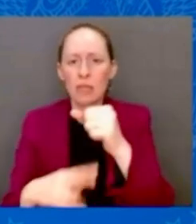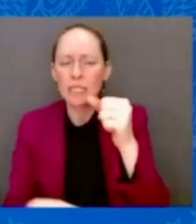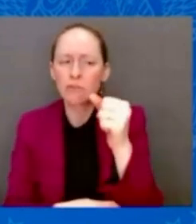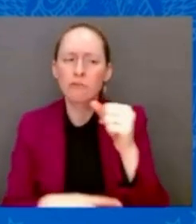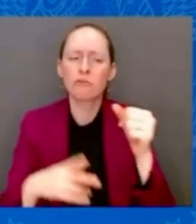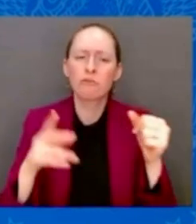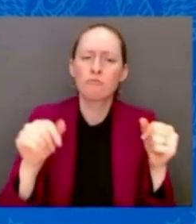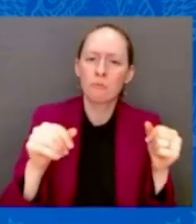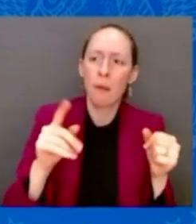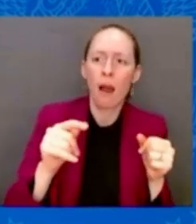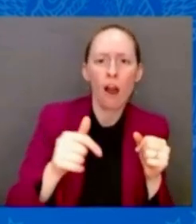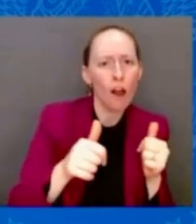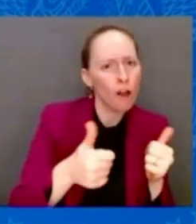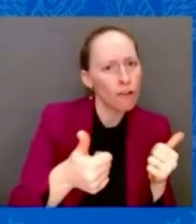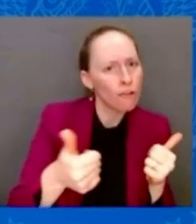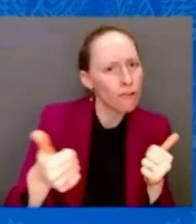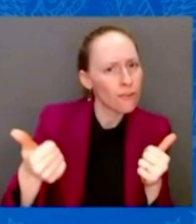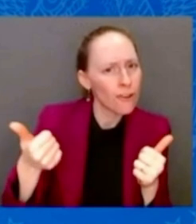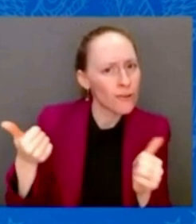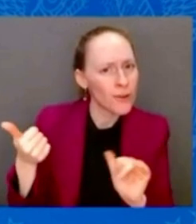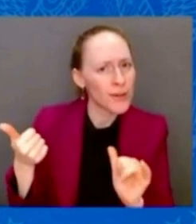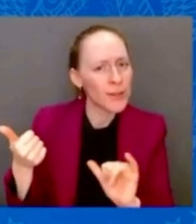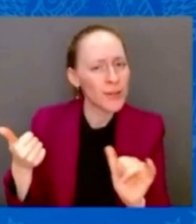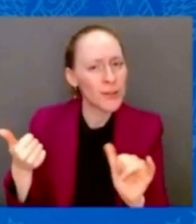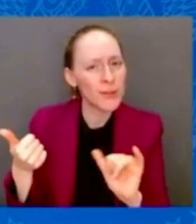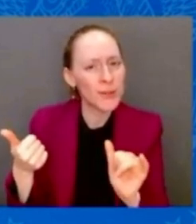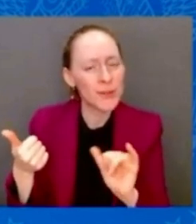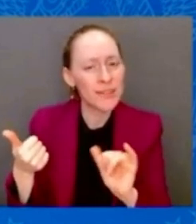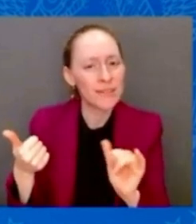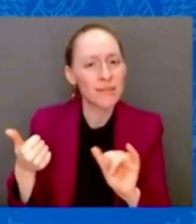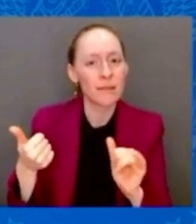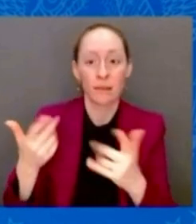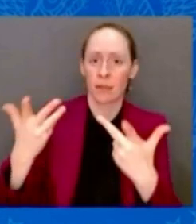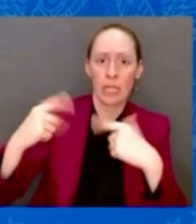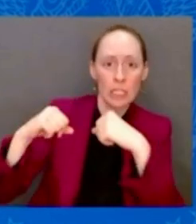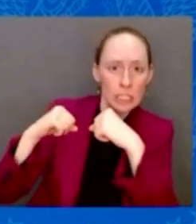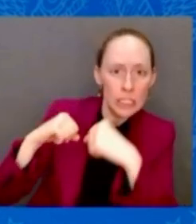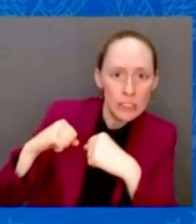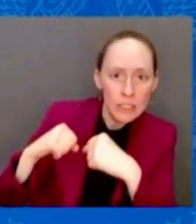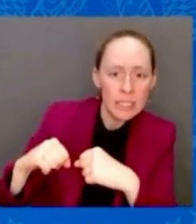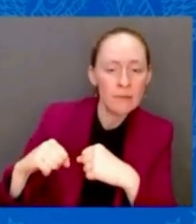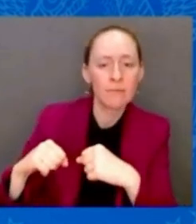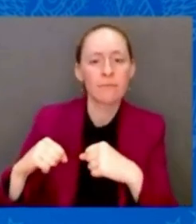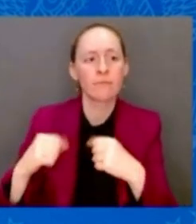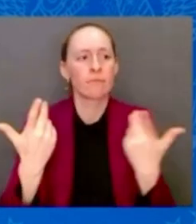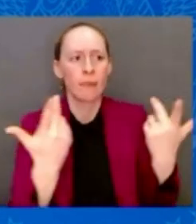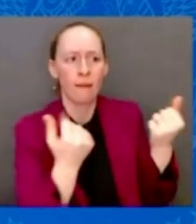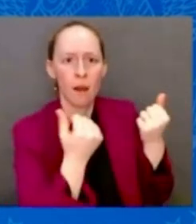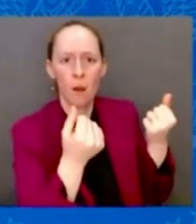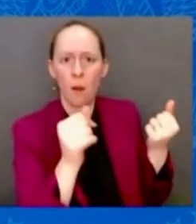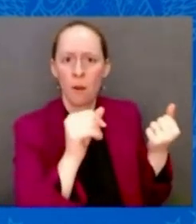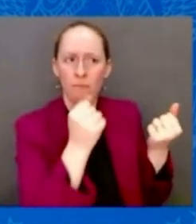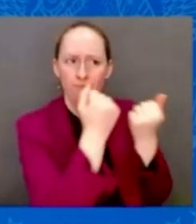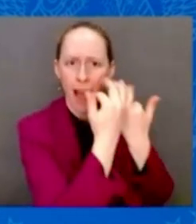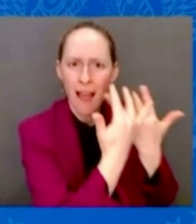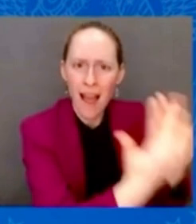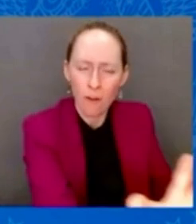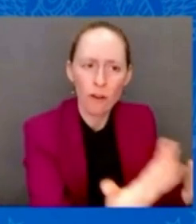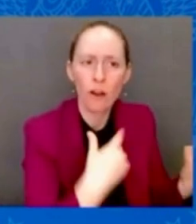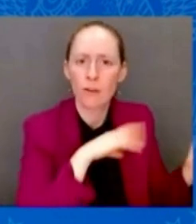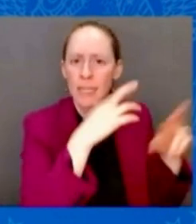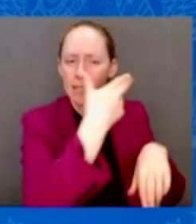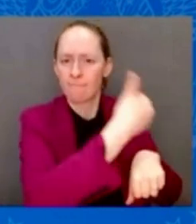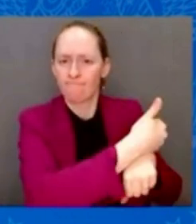like clearing trees and brush, creating fire buffers in high-risk areas, and to harness new tools to keep communities